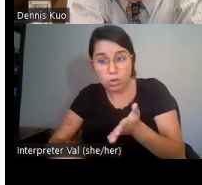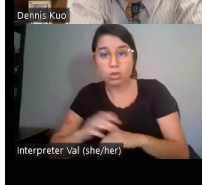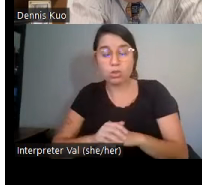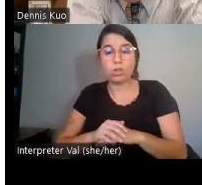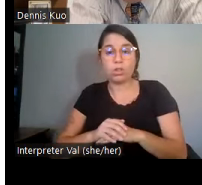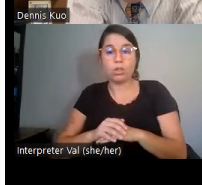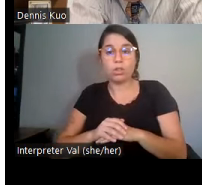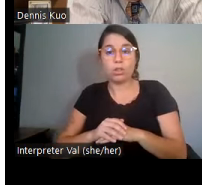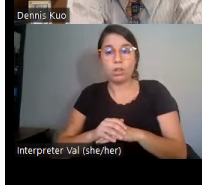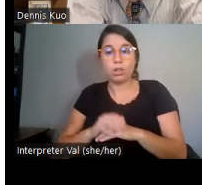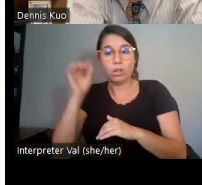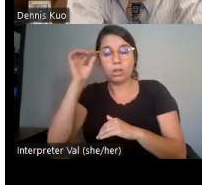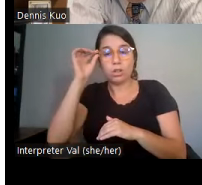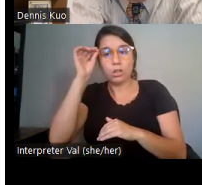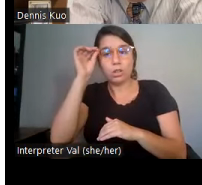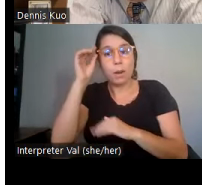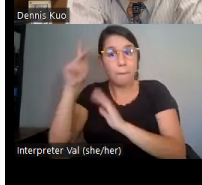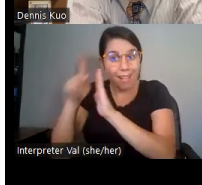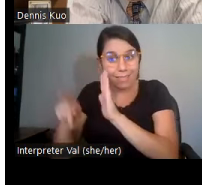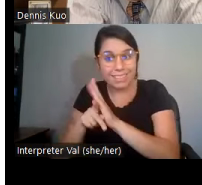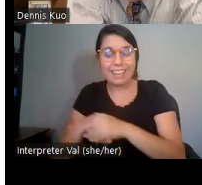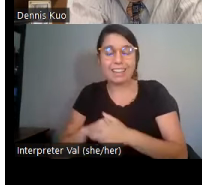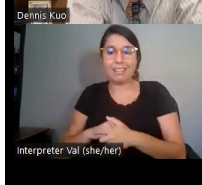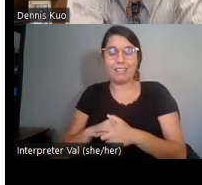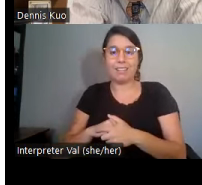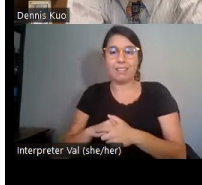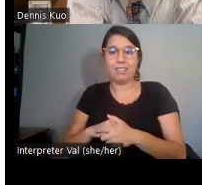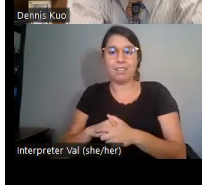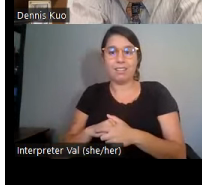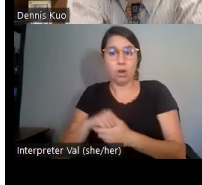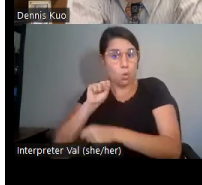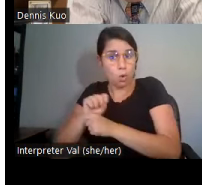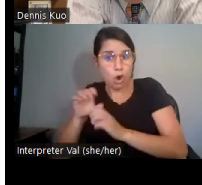includes at policies, that includes in work